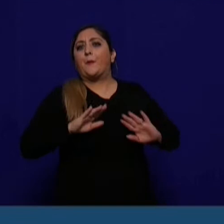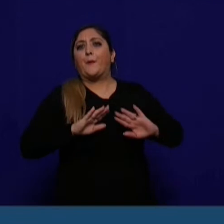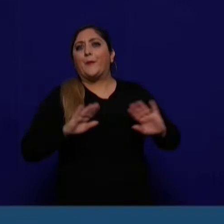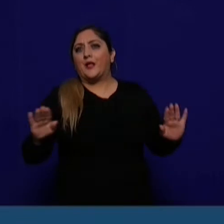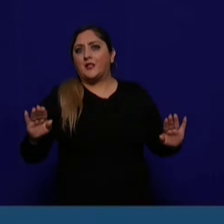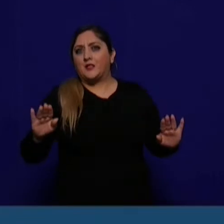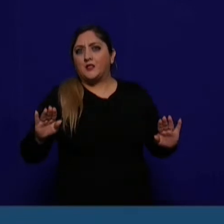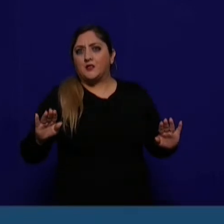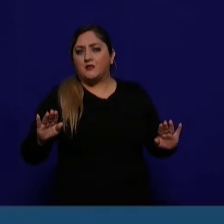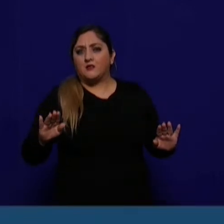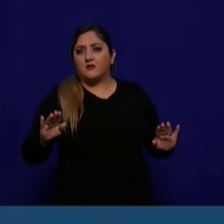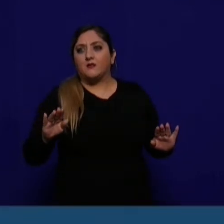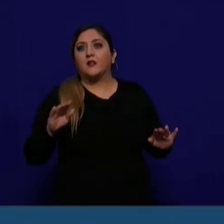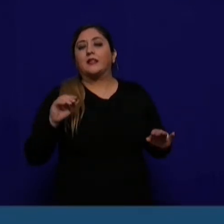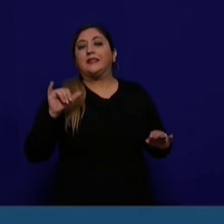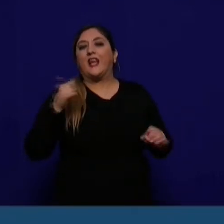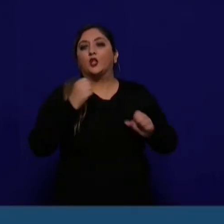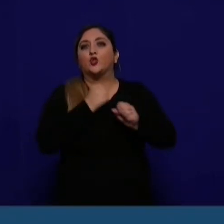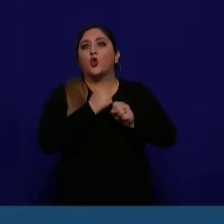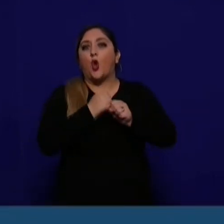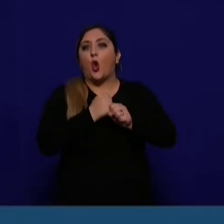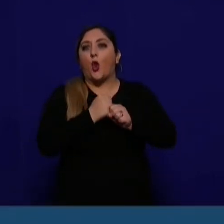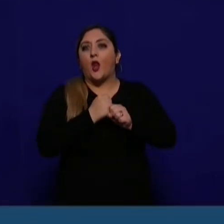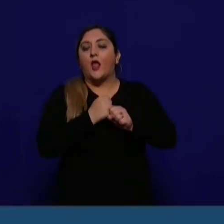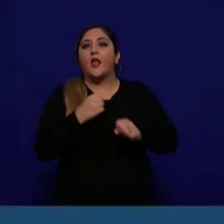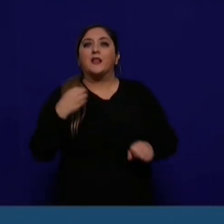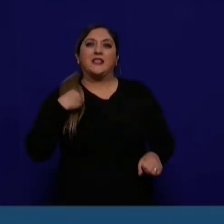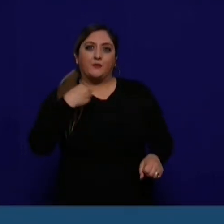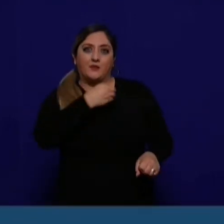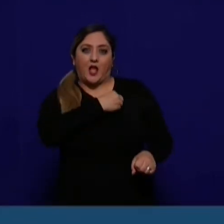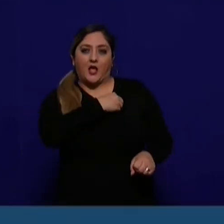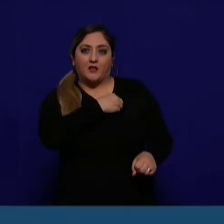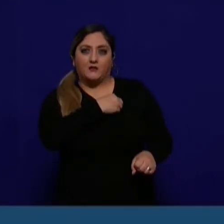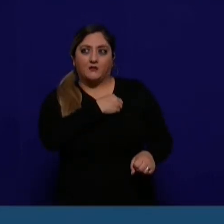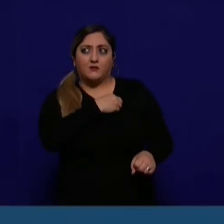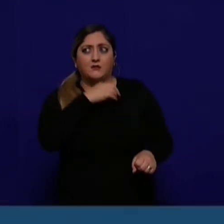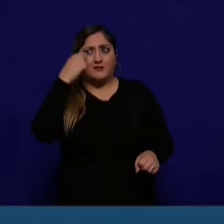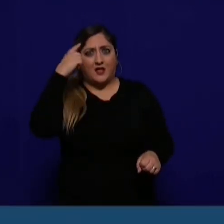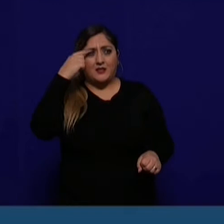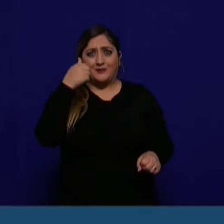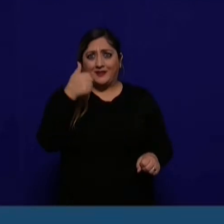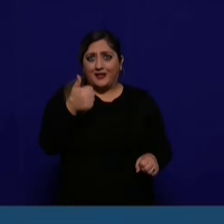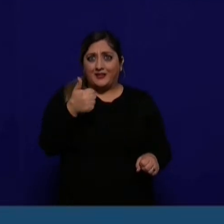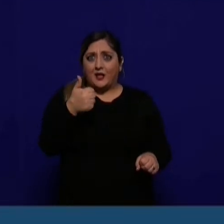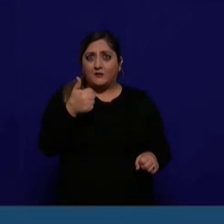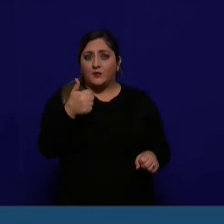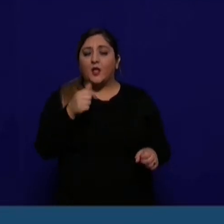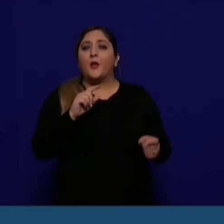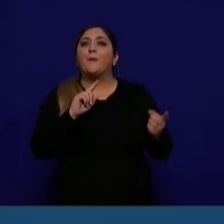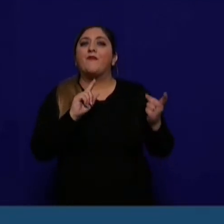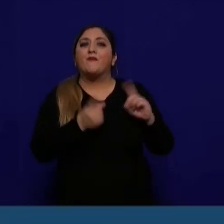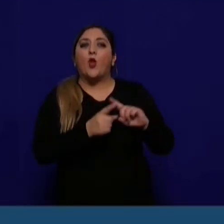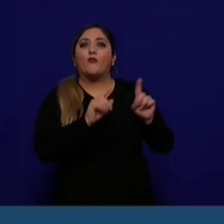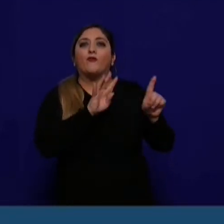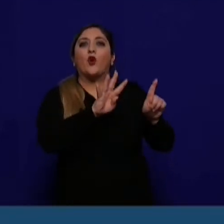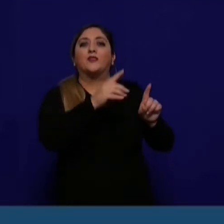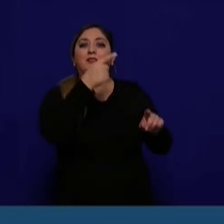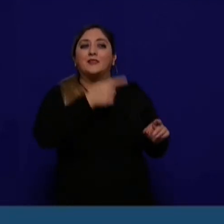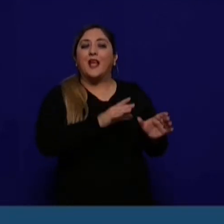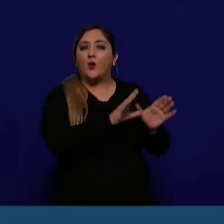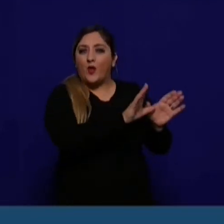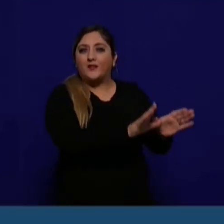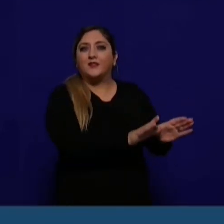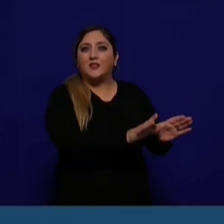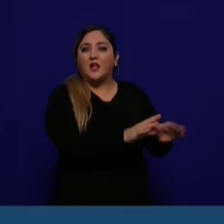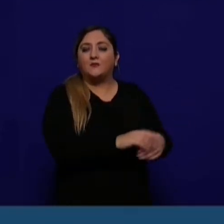Kif marru set testendu għal cohorts oħrajn? U t-tieni mistoqsija hija rigward sports. Tista'